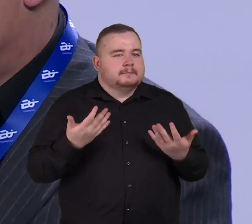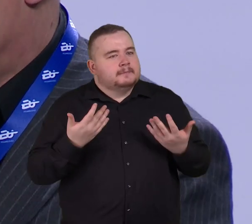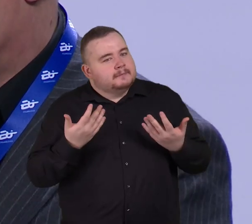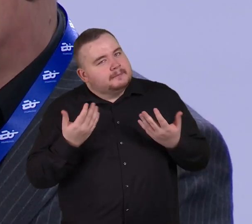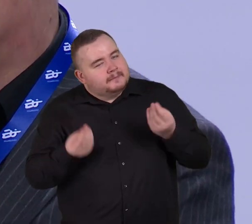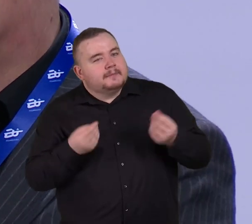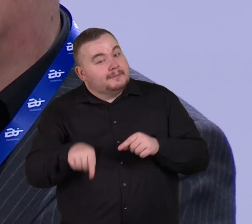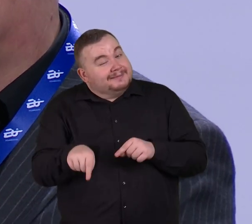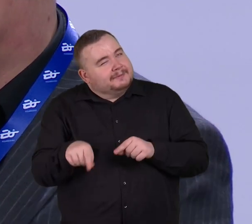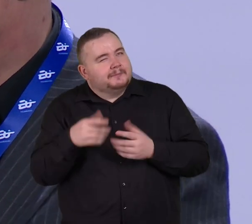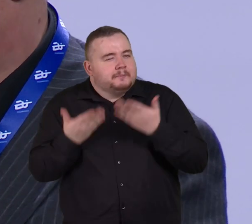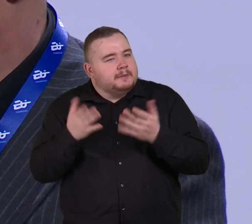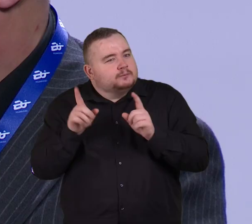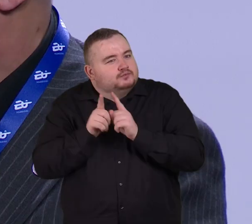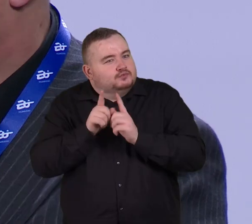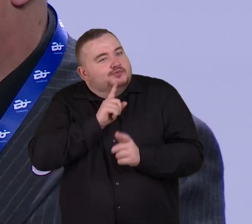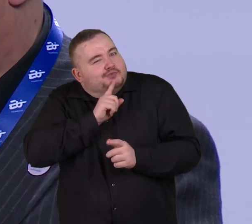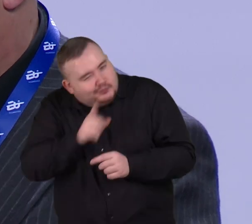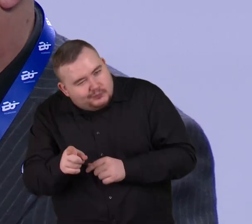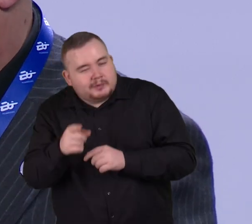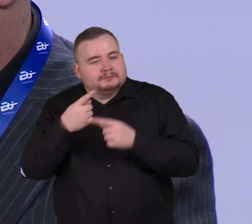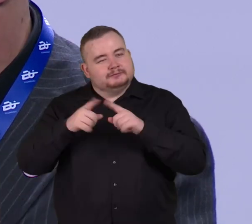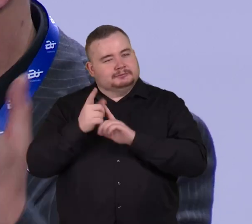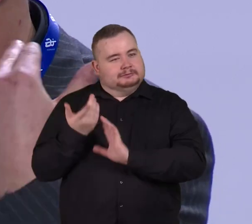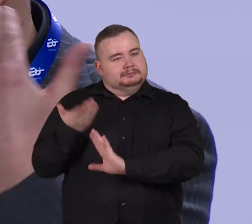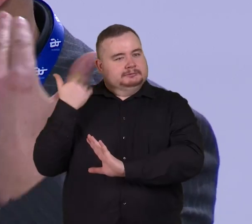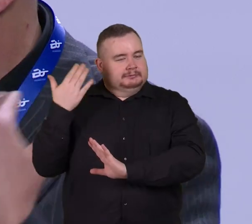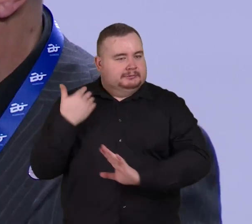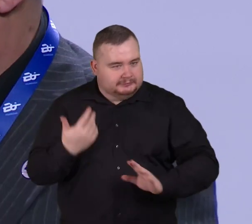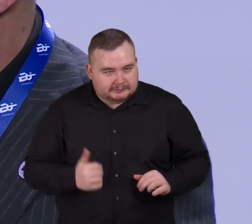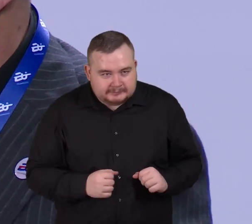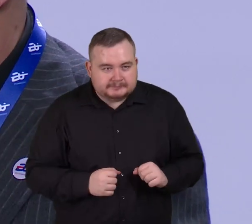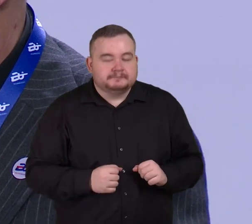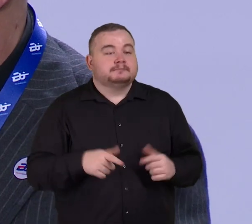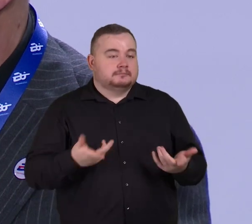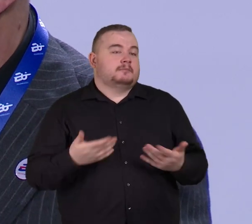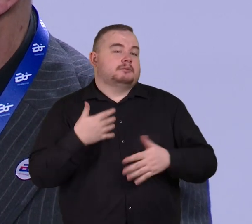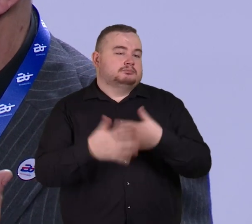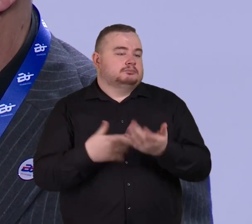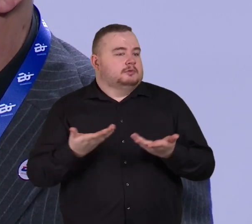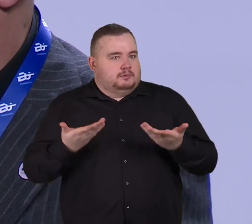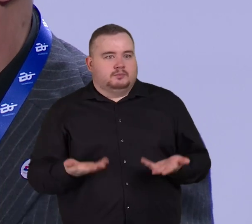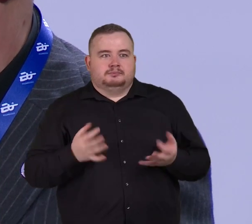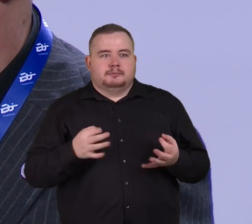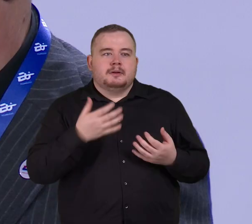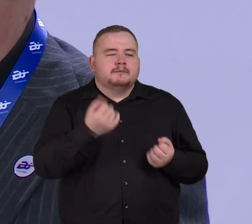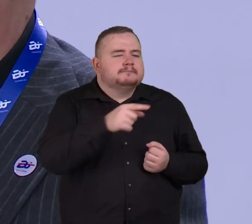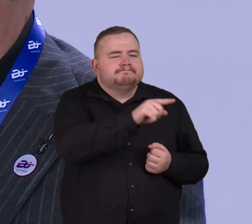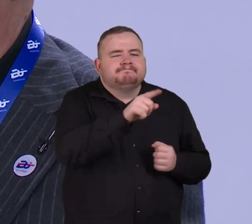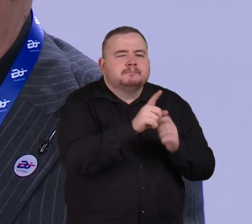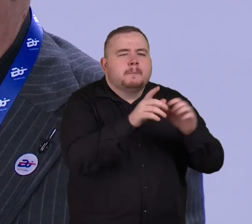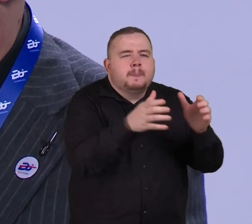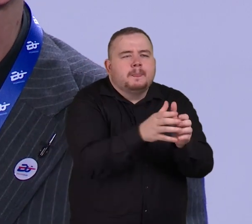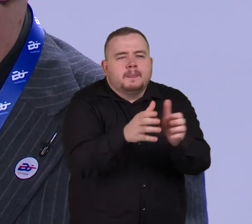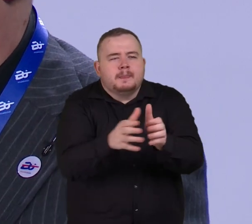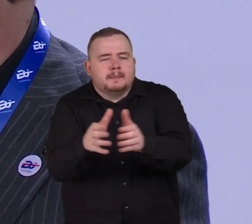it. So yes, we managed to reach some agreement. It wasn't easy, of course, because